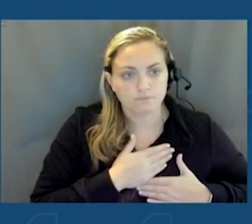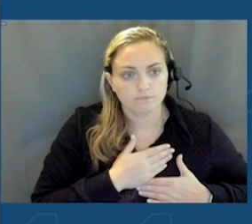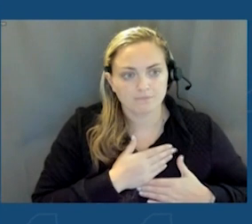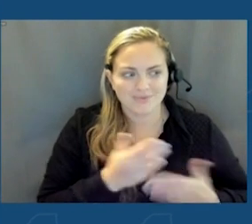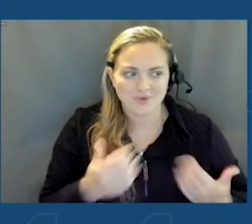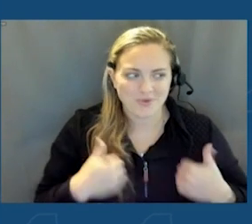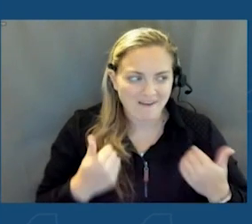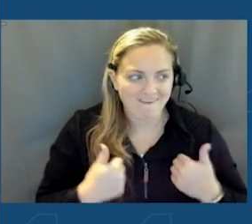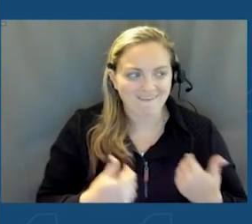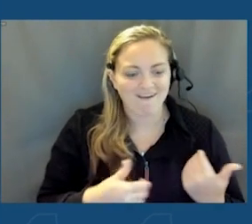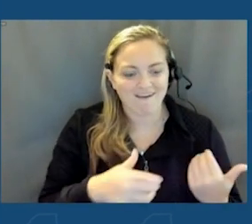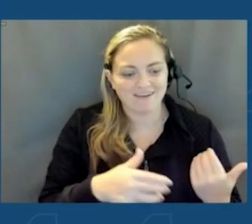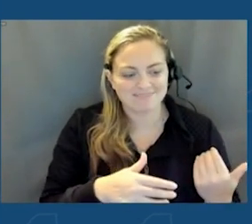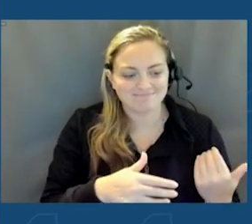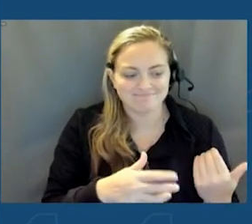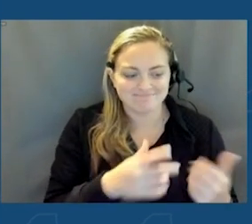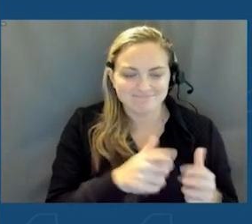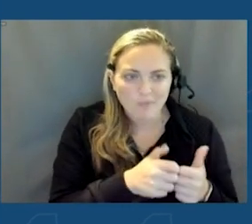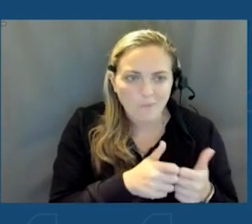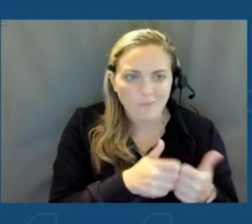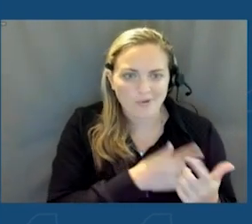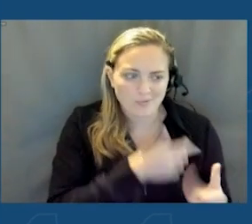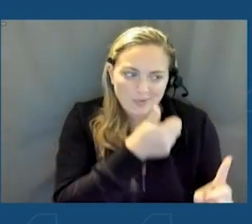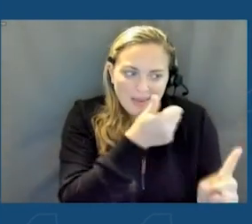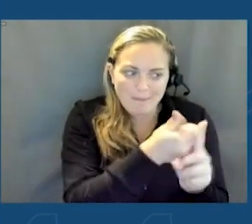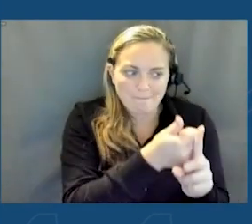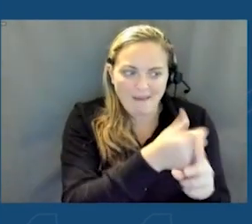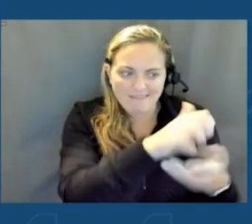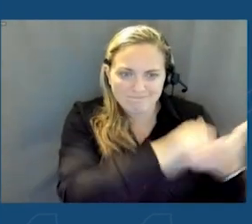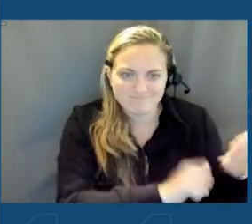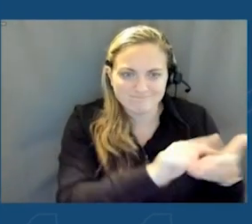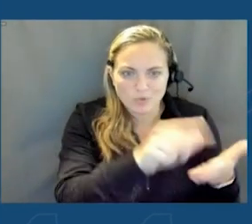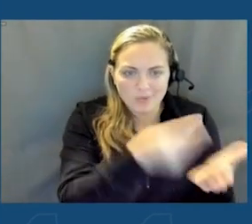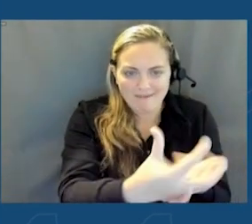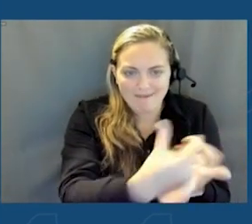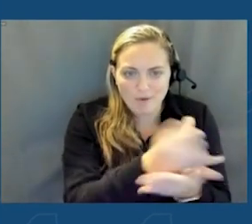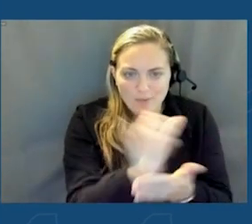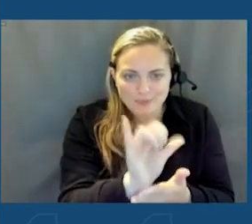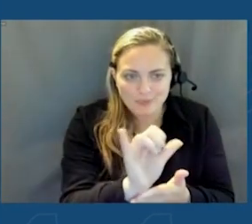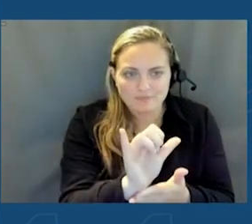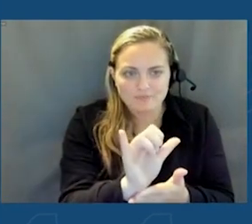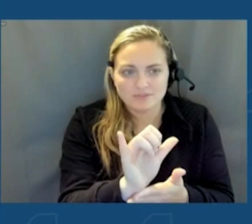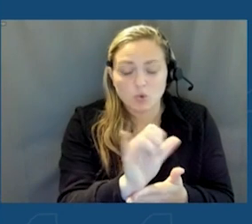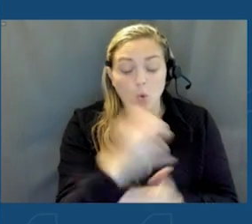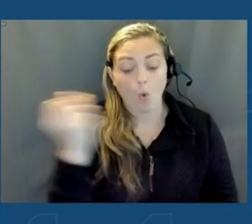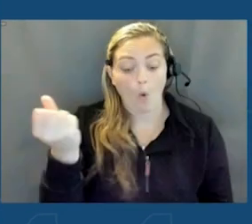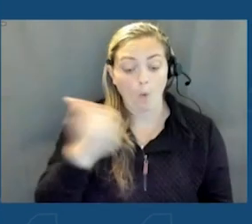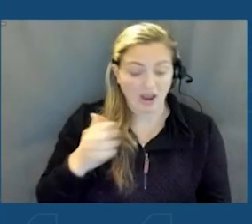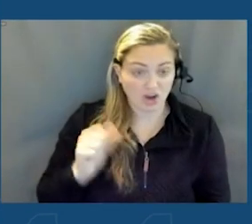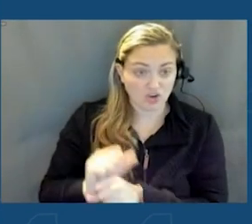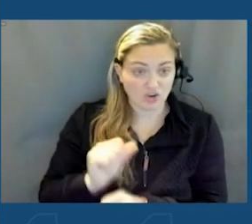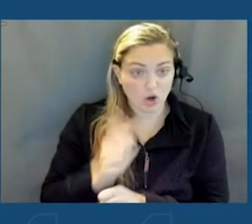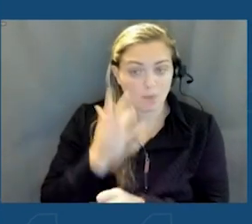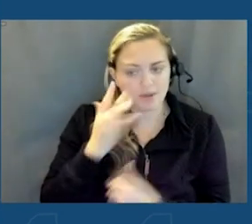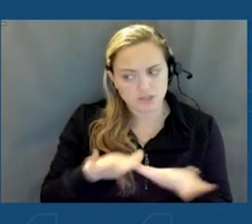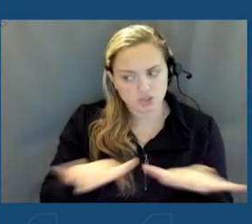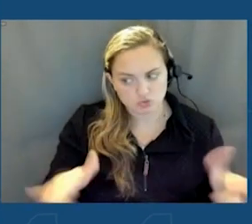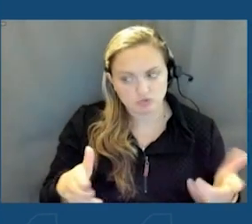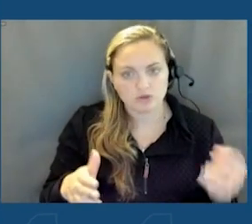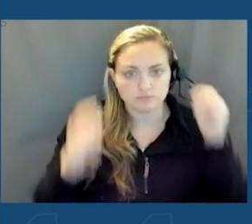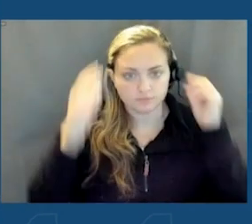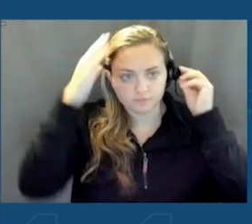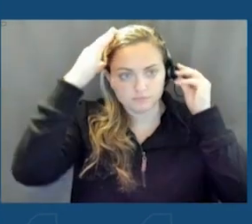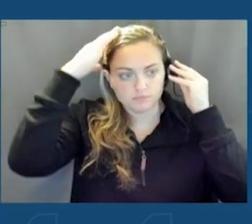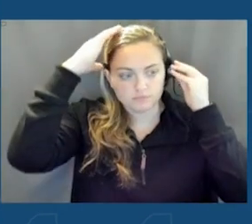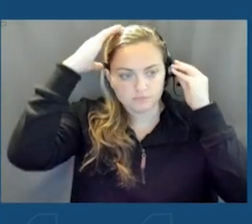out, it puts a hit on your income as well. So I had to put my career on hold because of that. And I've always